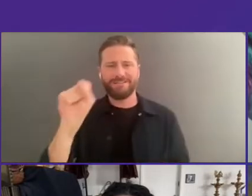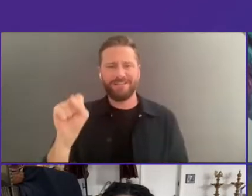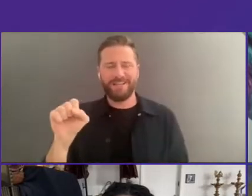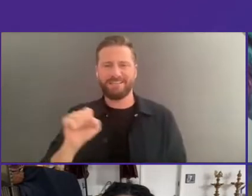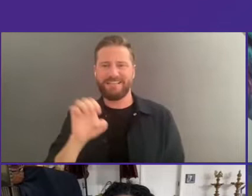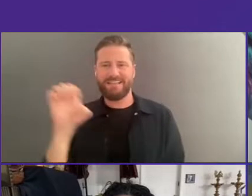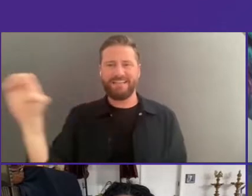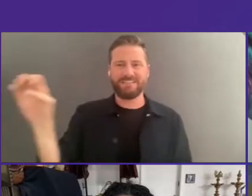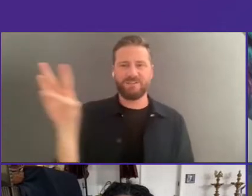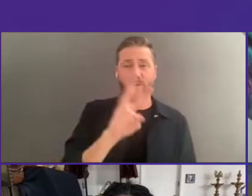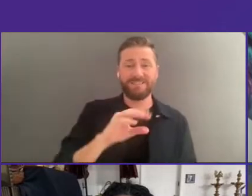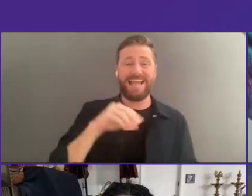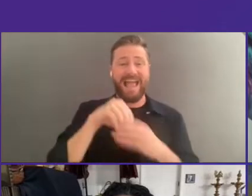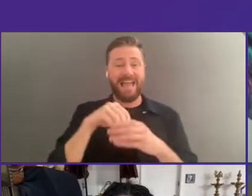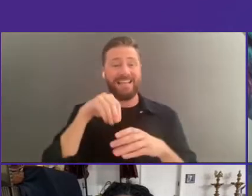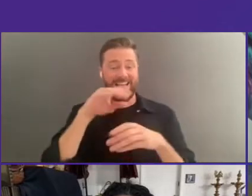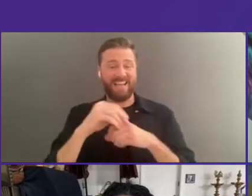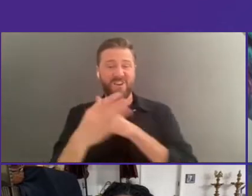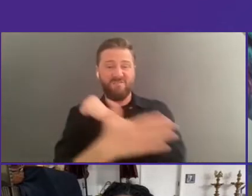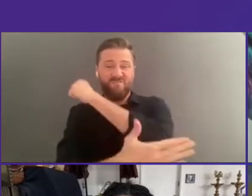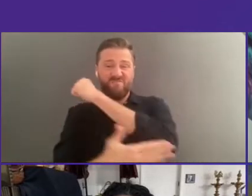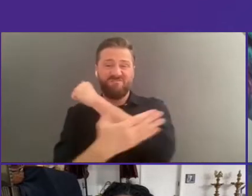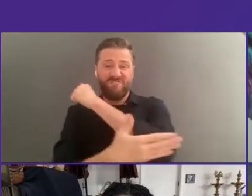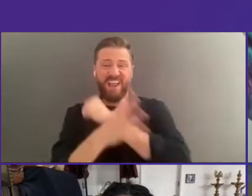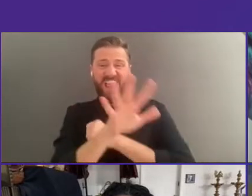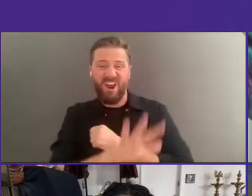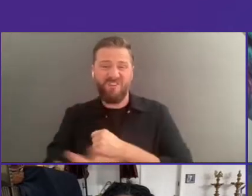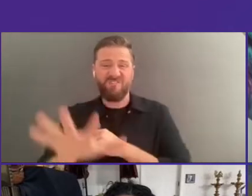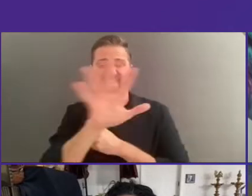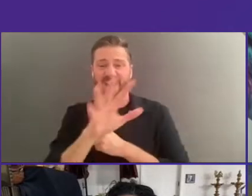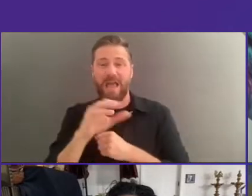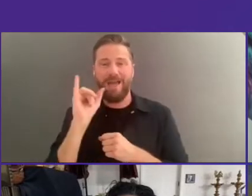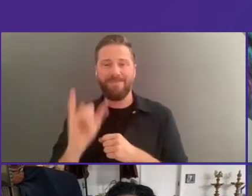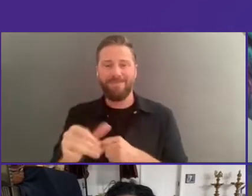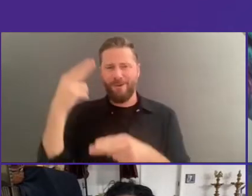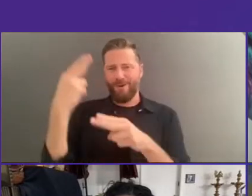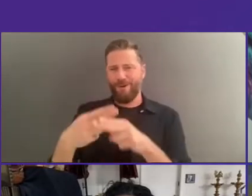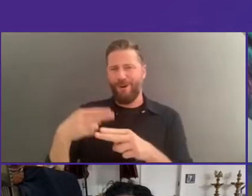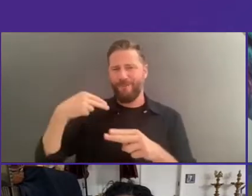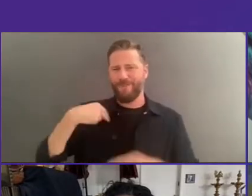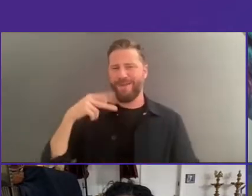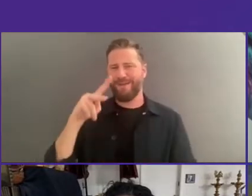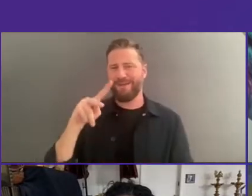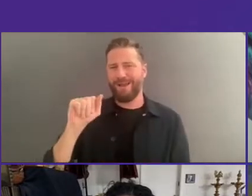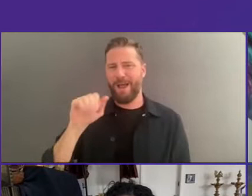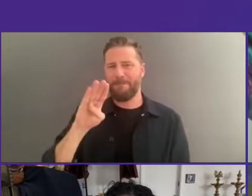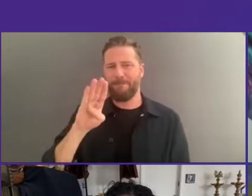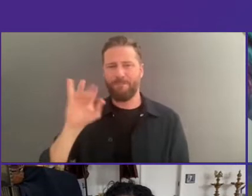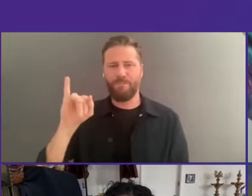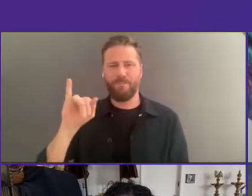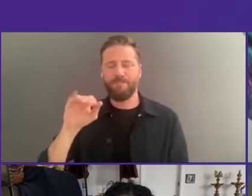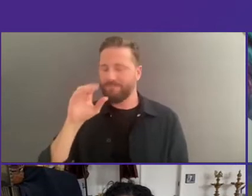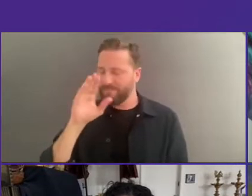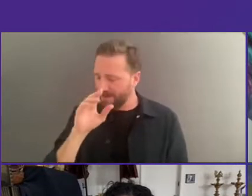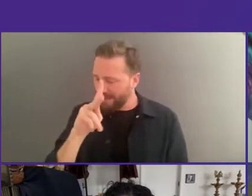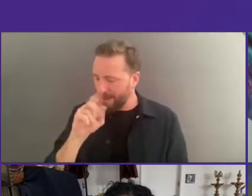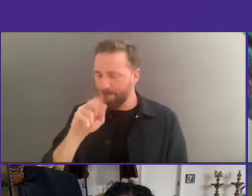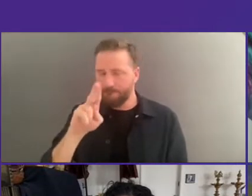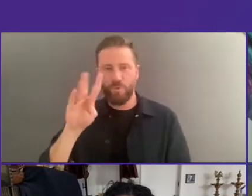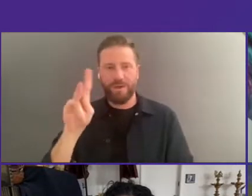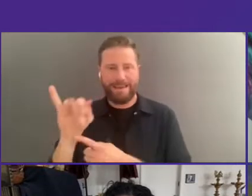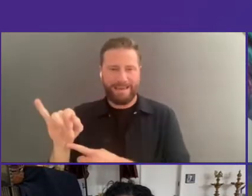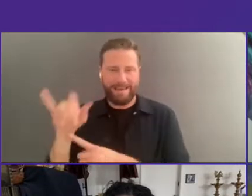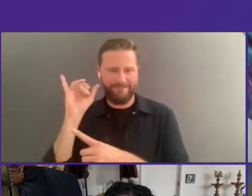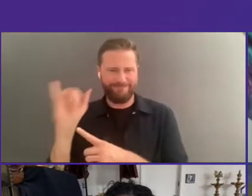including rural area. One newspaper called me a kabuki in the Rockies. Well, since my style of